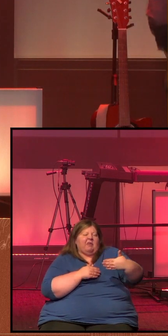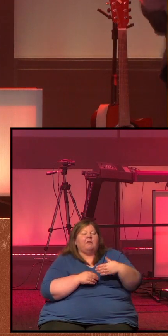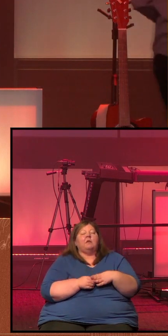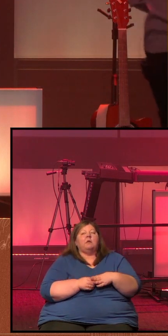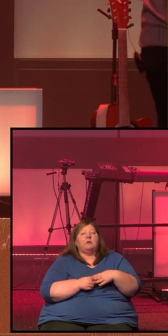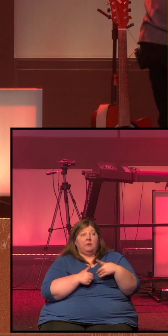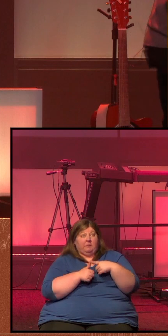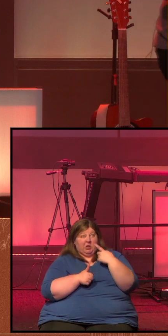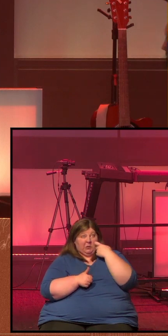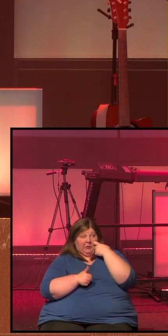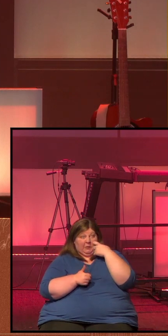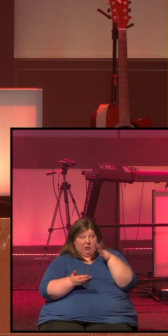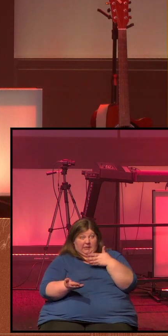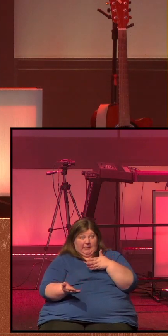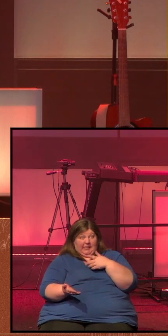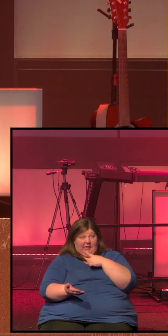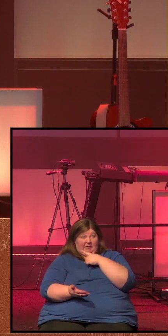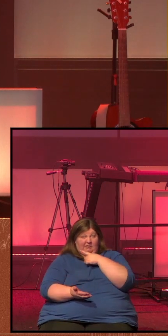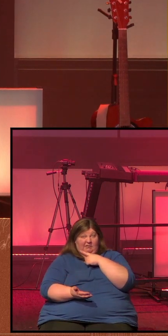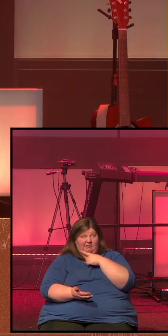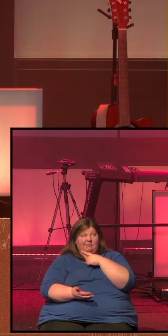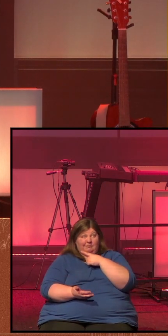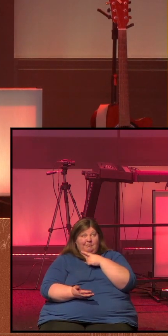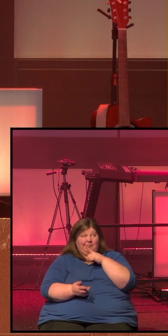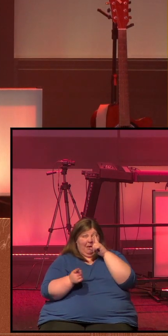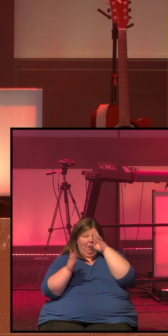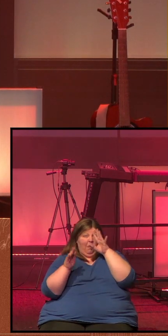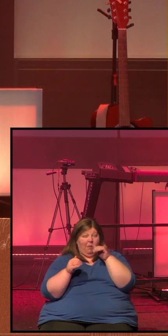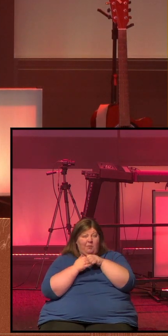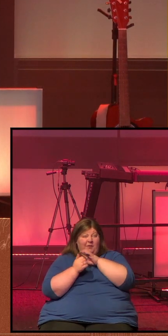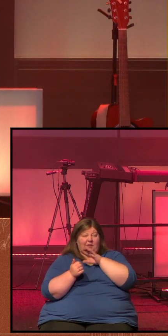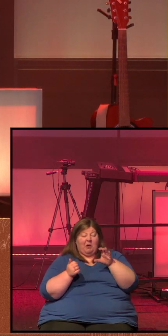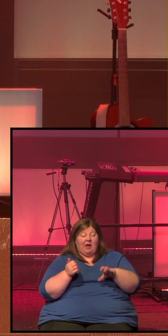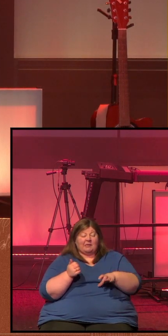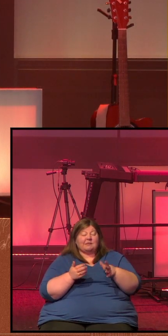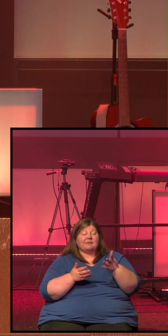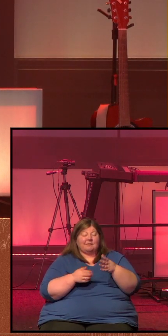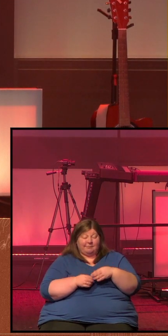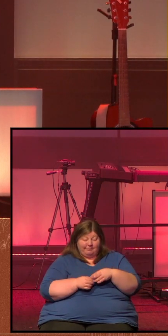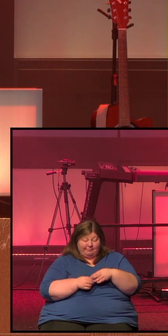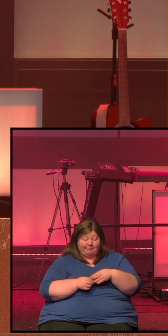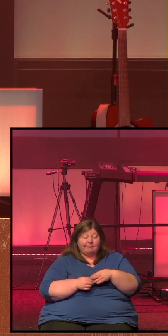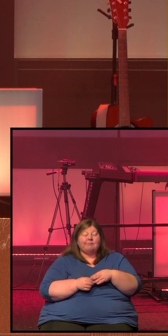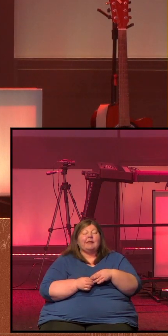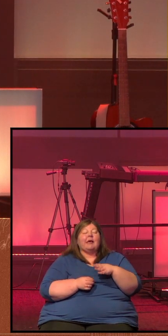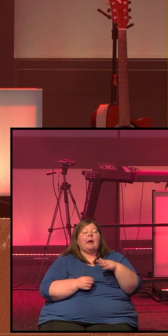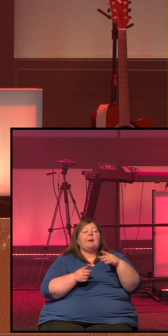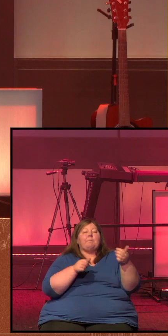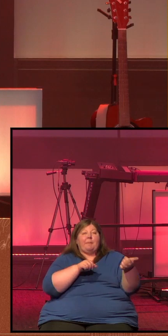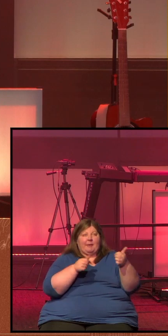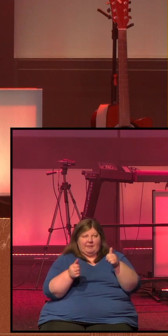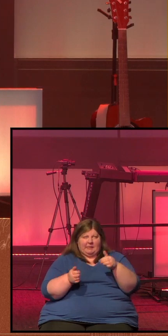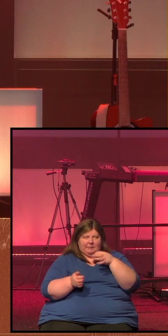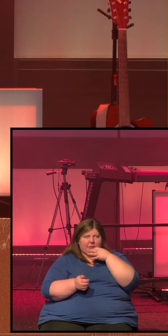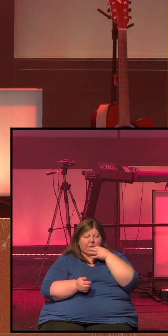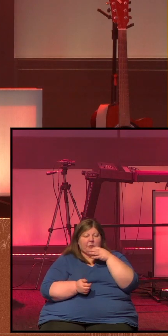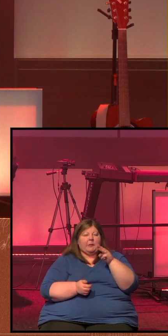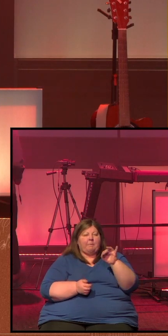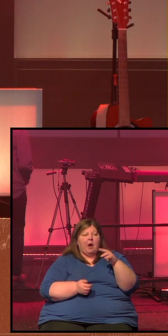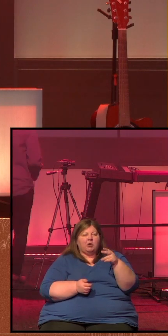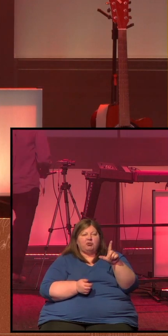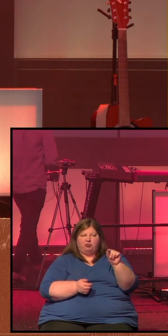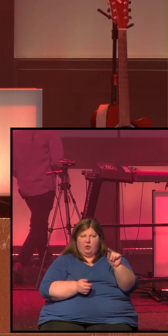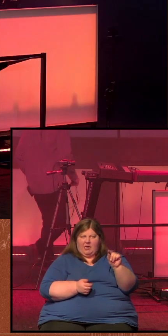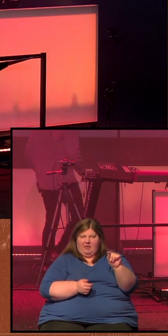is what we were just singing about, this hope that we have in Christ. We are going to be celebrating our next baptism service is going to be March